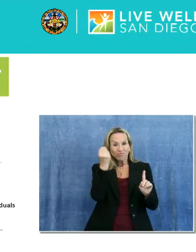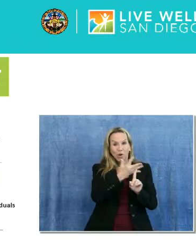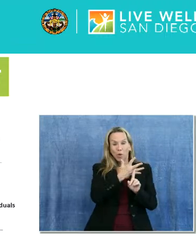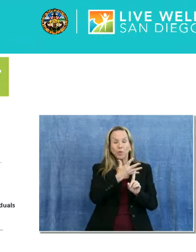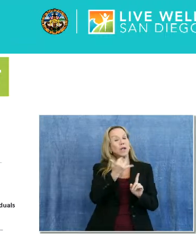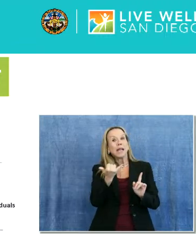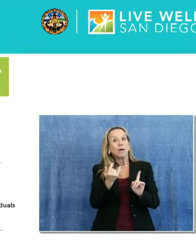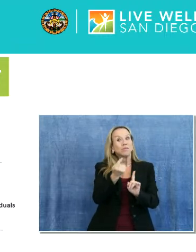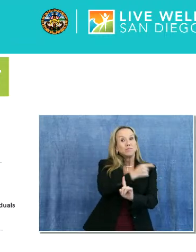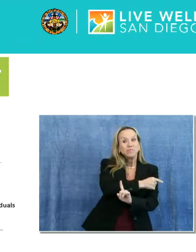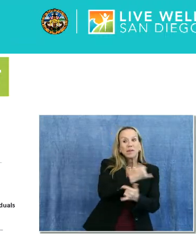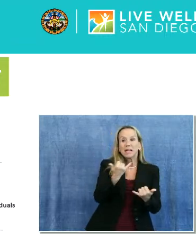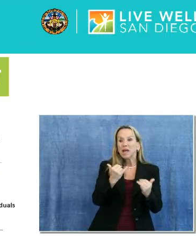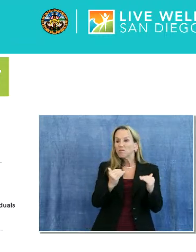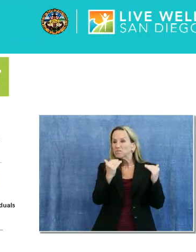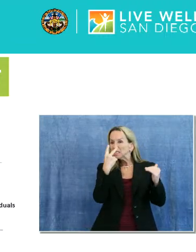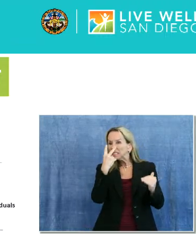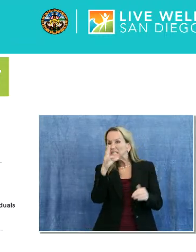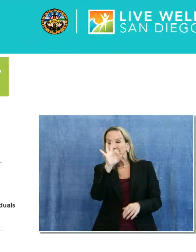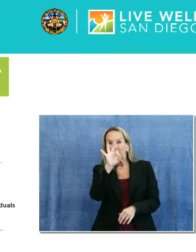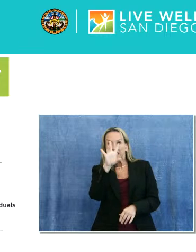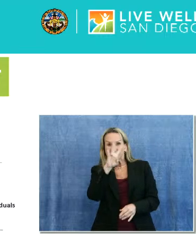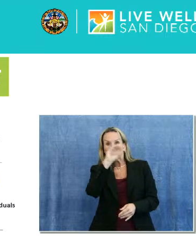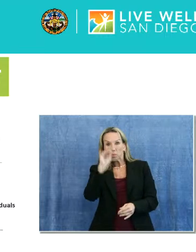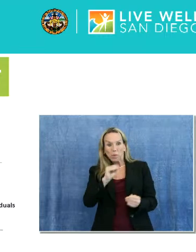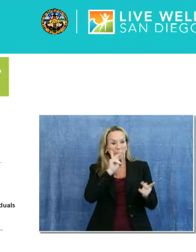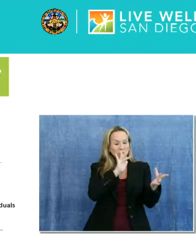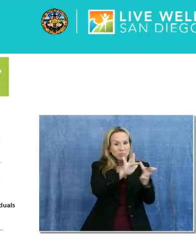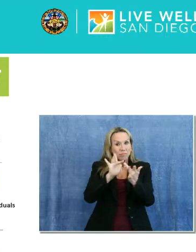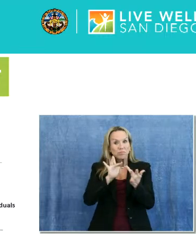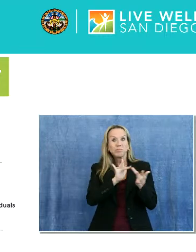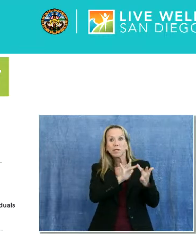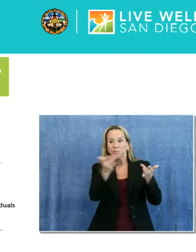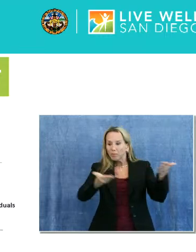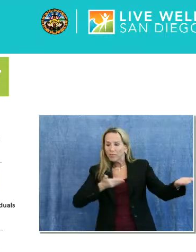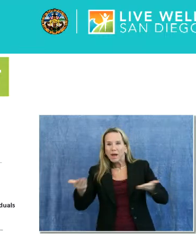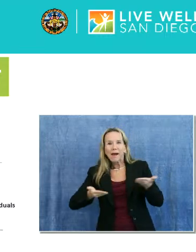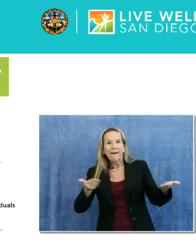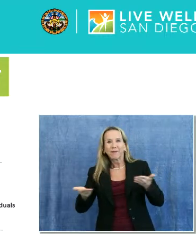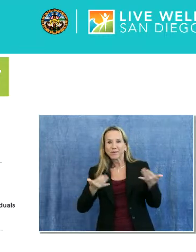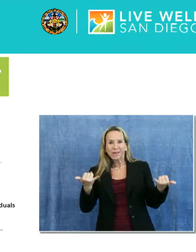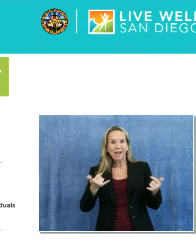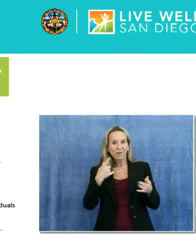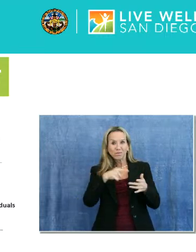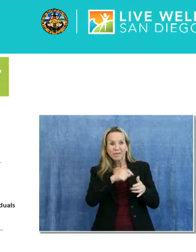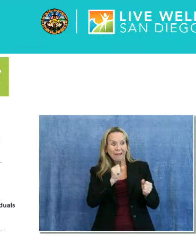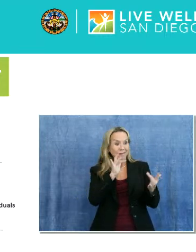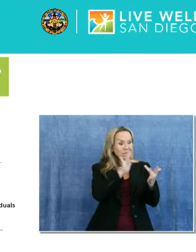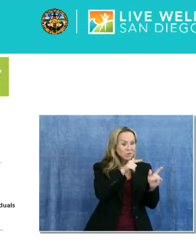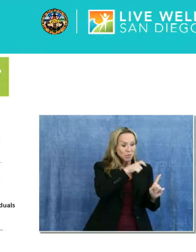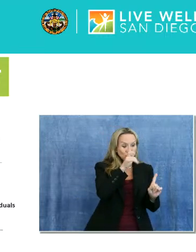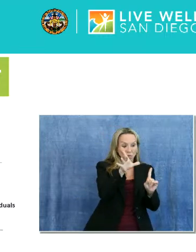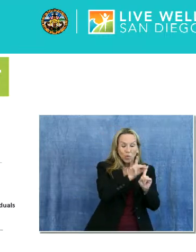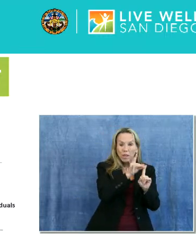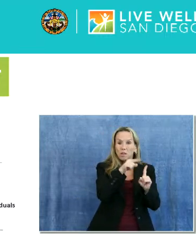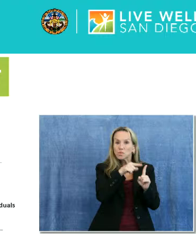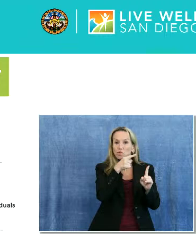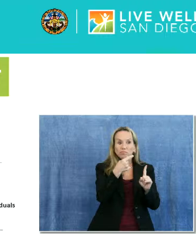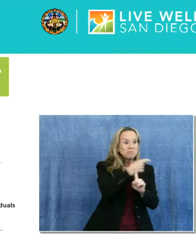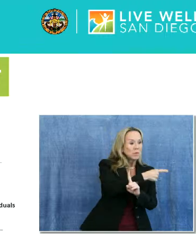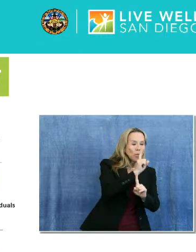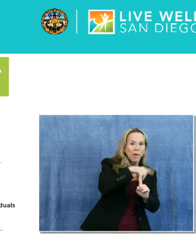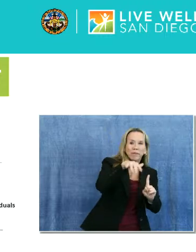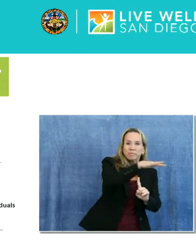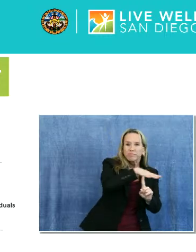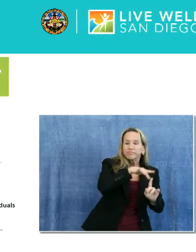That was in the single digits. We moved, made adjustments, brought in more people, and have that in the range of where we want it to be, along with our